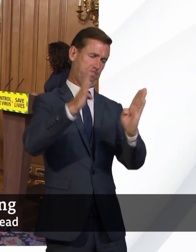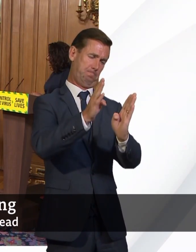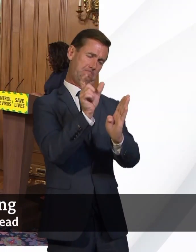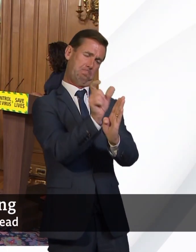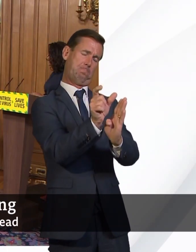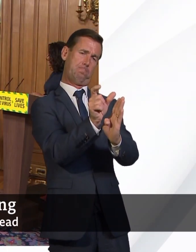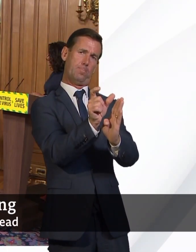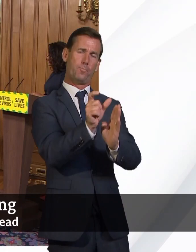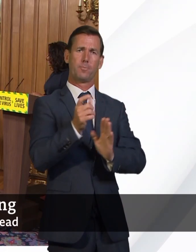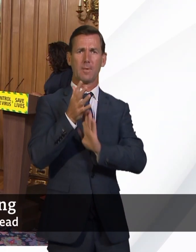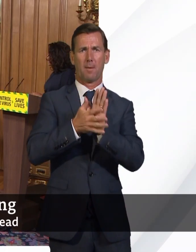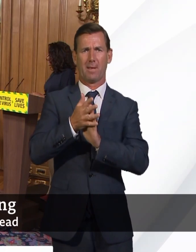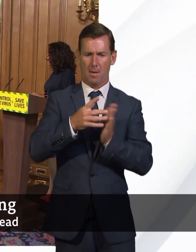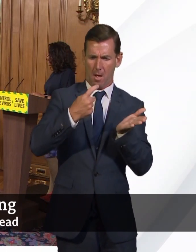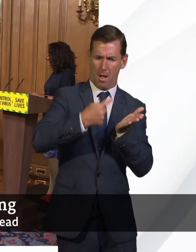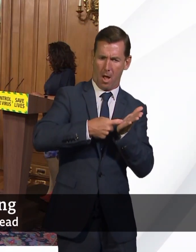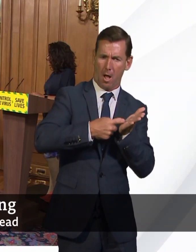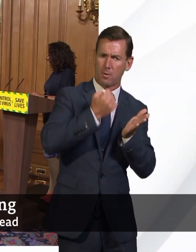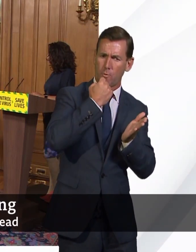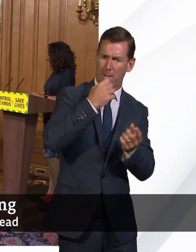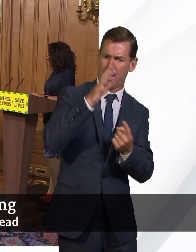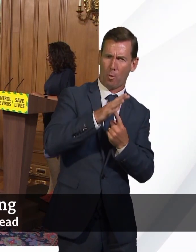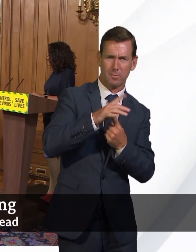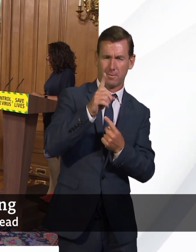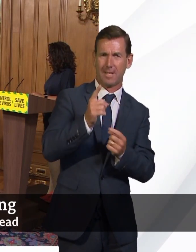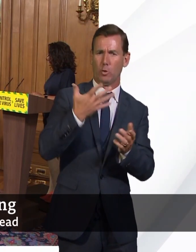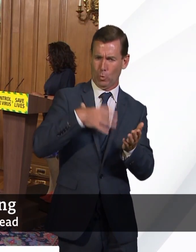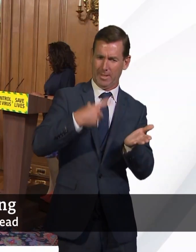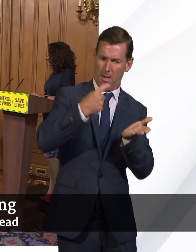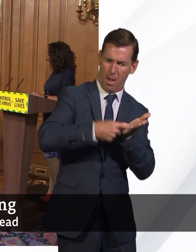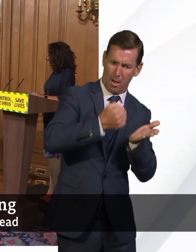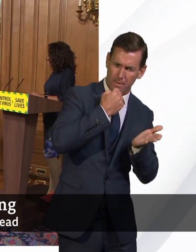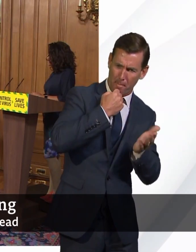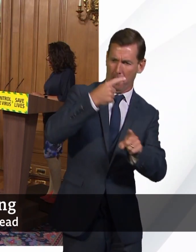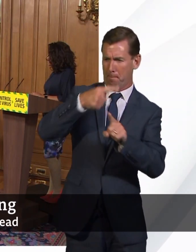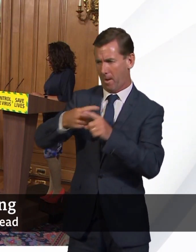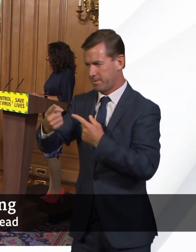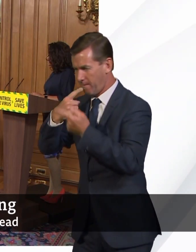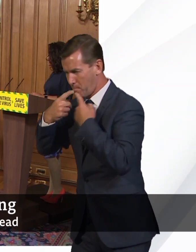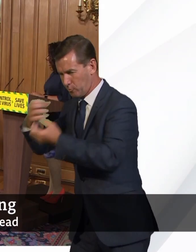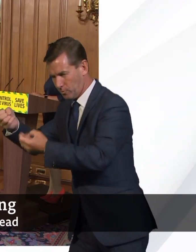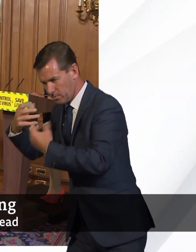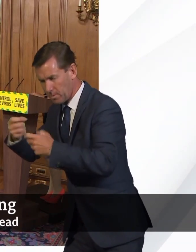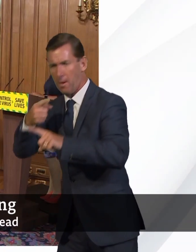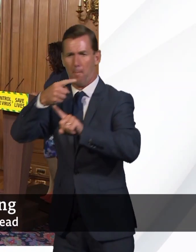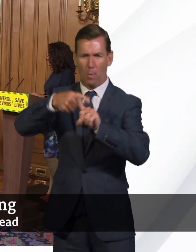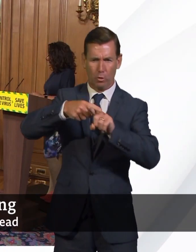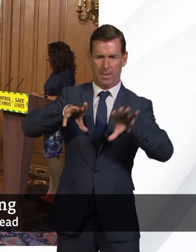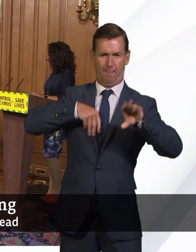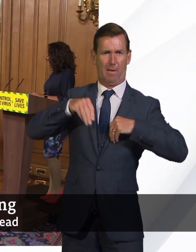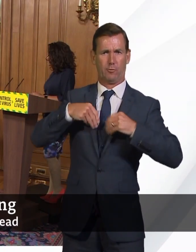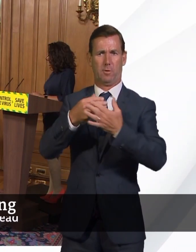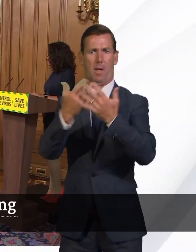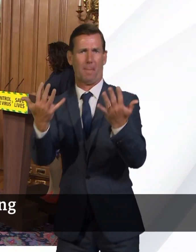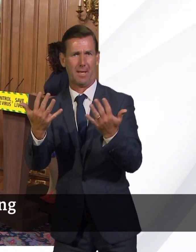So it's not just the R value, it's the triangulation of all of the evidence that we have. And I think the final point about the R value